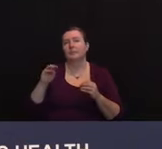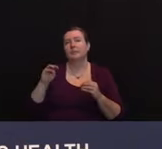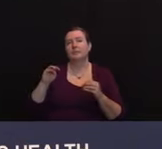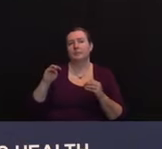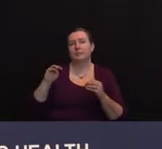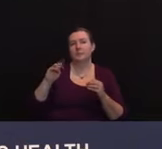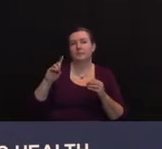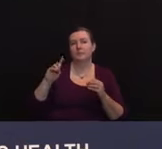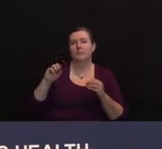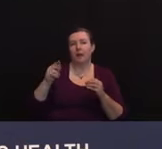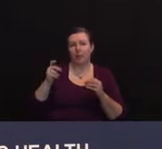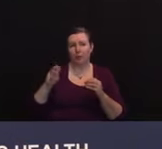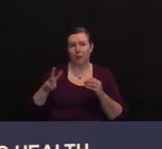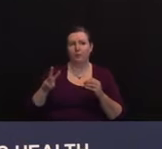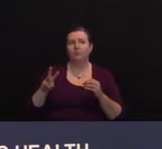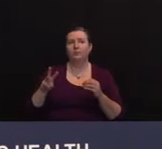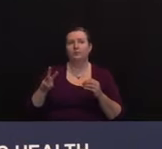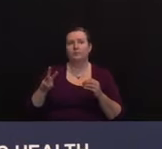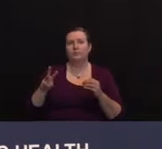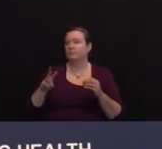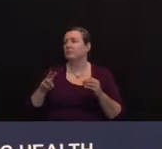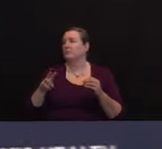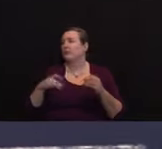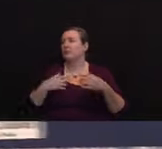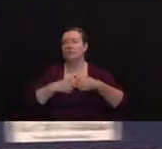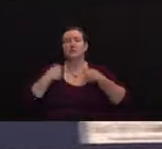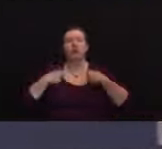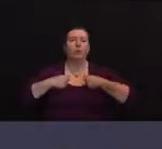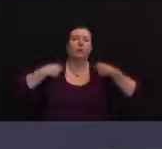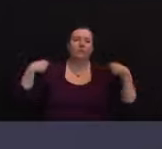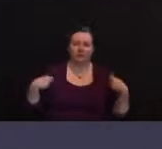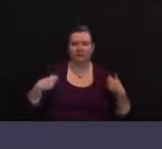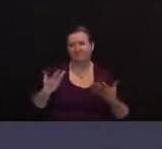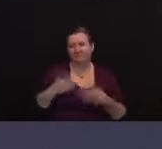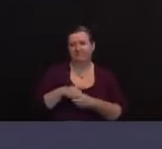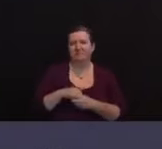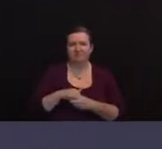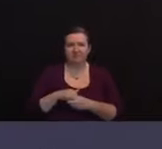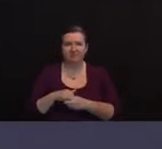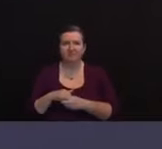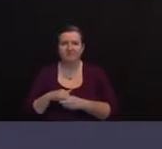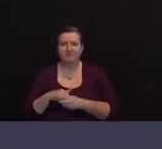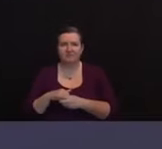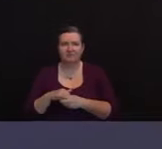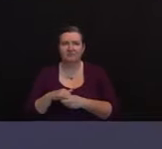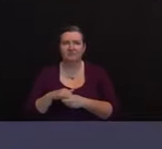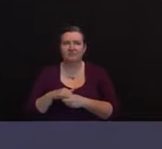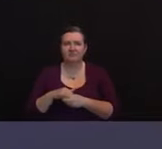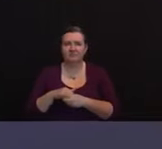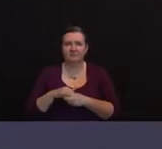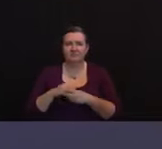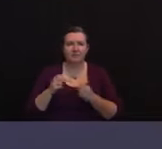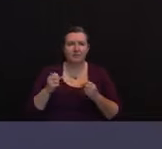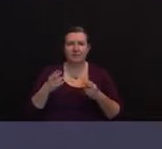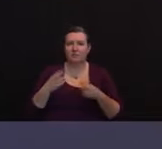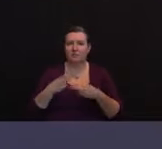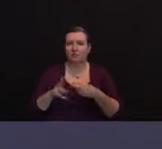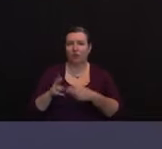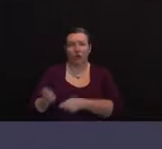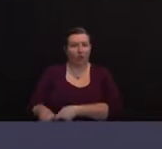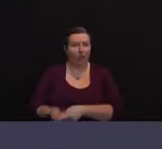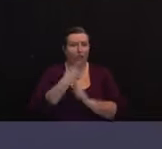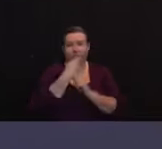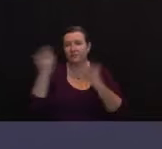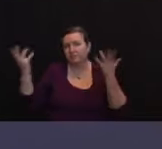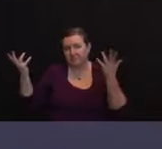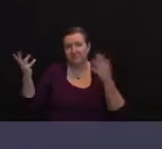9 in, Gov. Good sign. He still has Bernie's mittens on, though, so we just want to keep folks attuned to that. So I think we'll start over